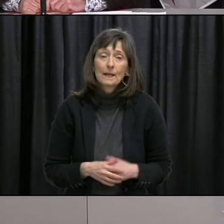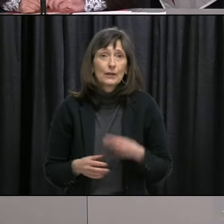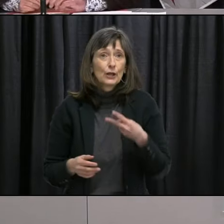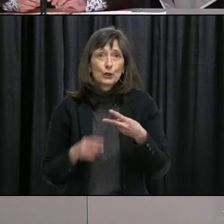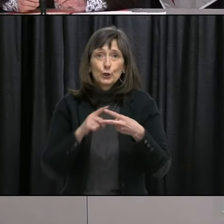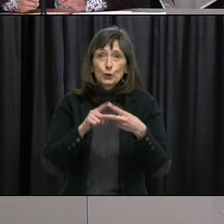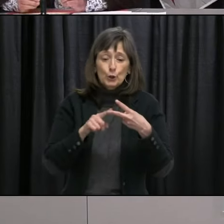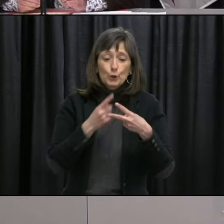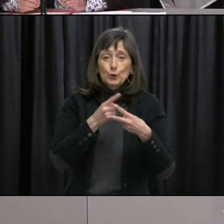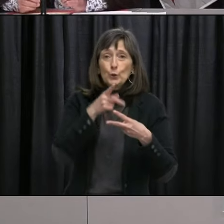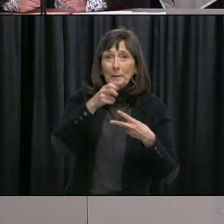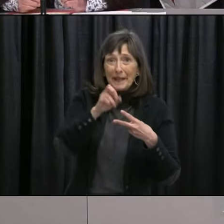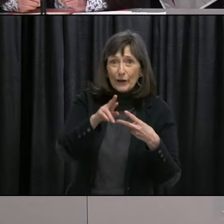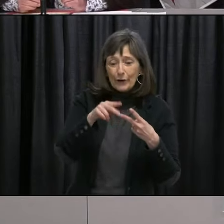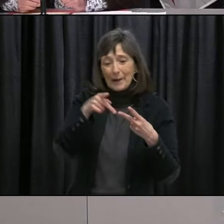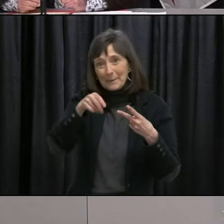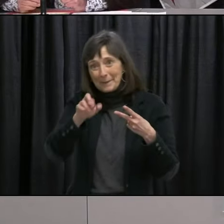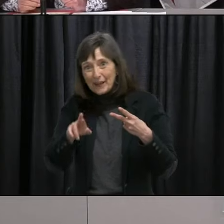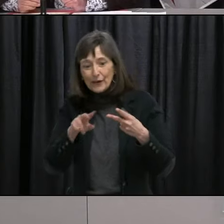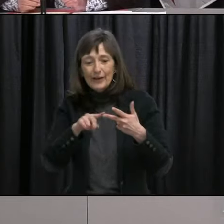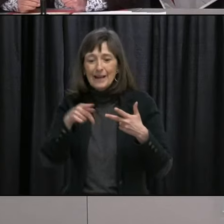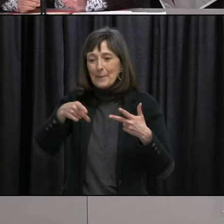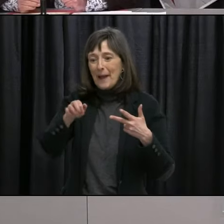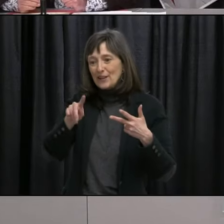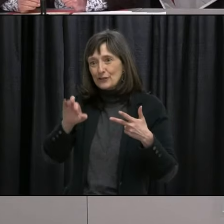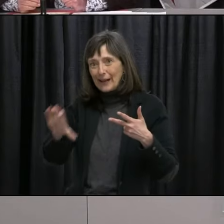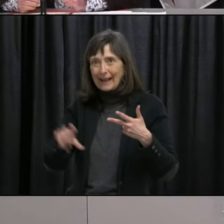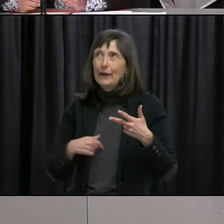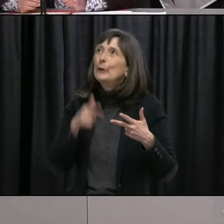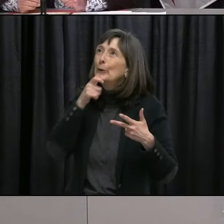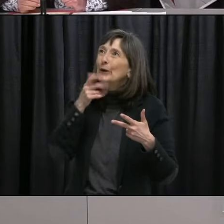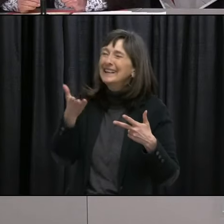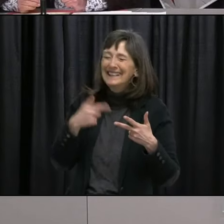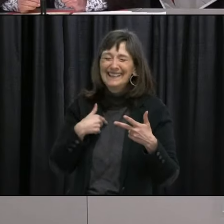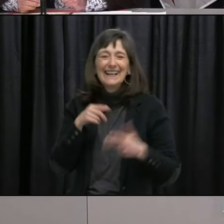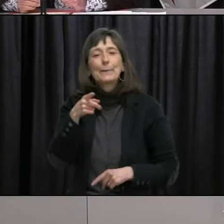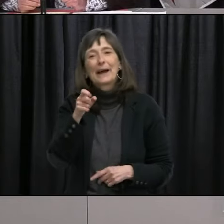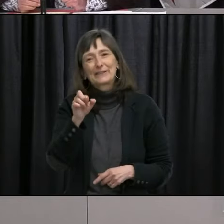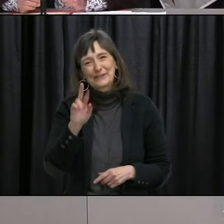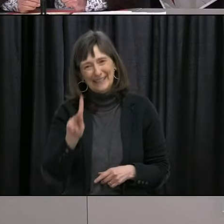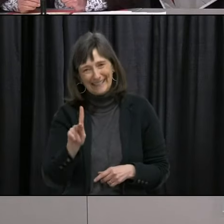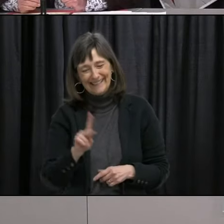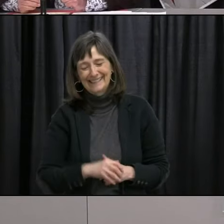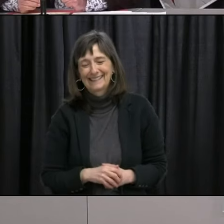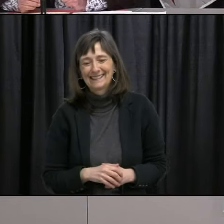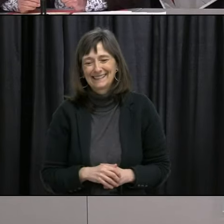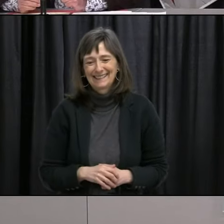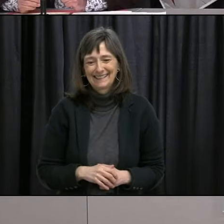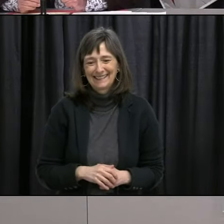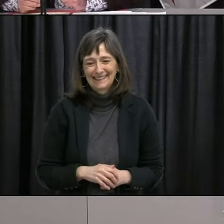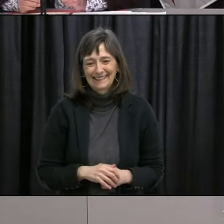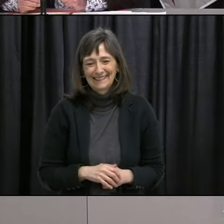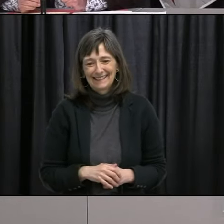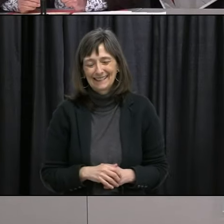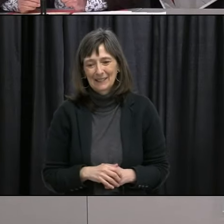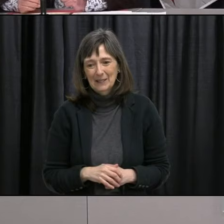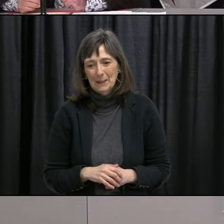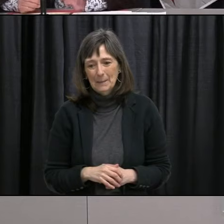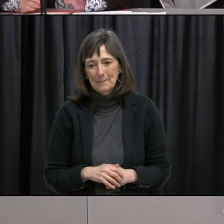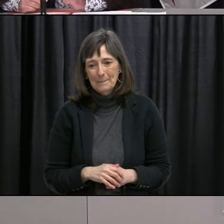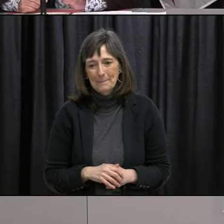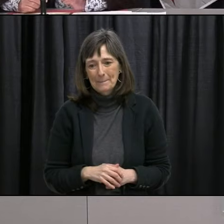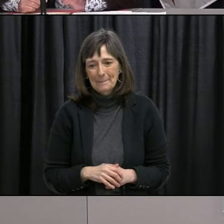Peters and one Patrick. I'm sorry, it is Patrick. Your line is open. If you're using a speakerphone, please pick up your handset, unmute your line.